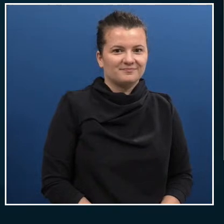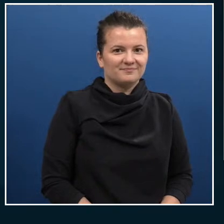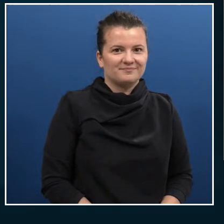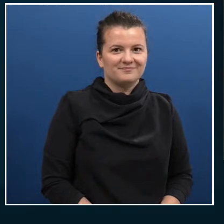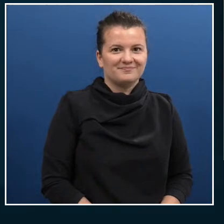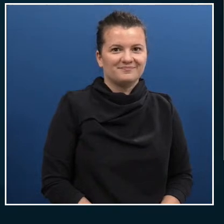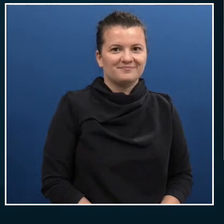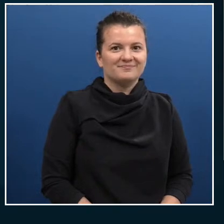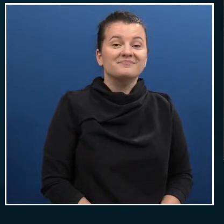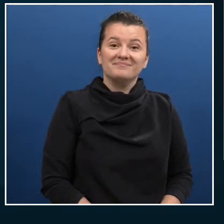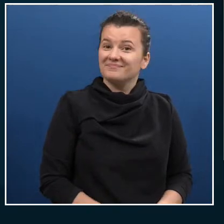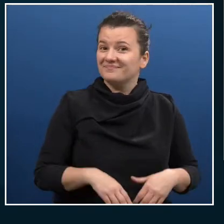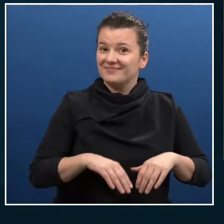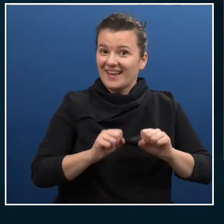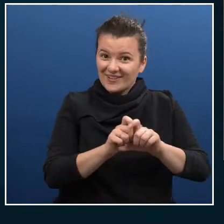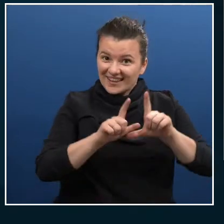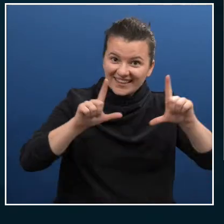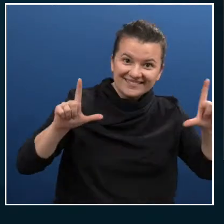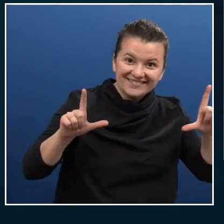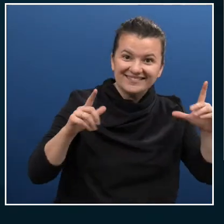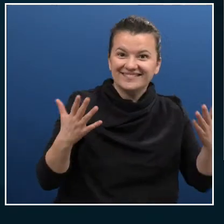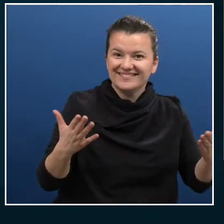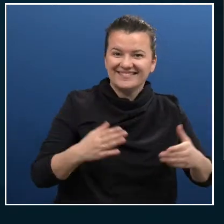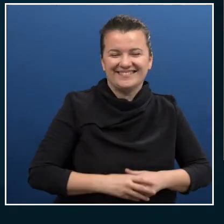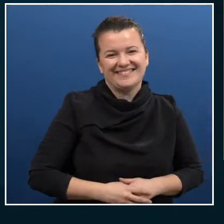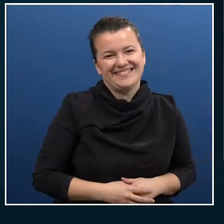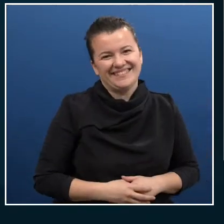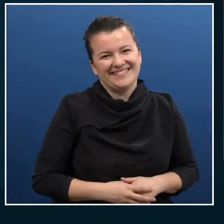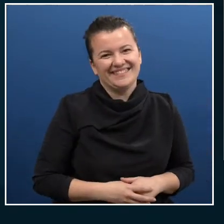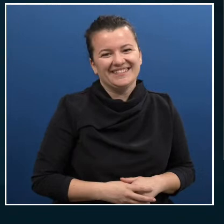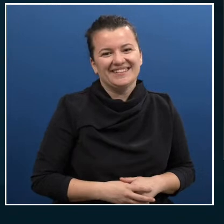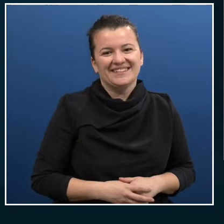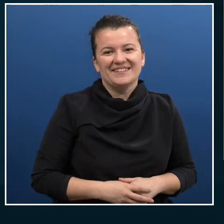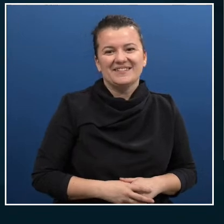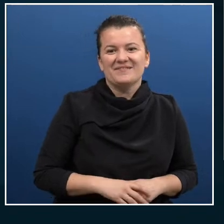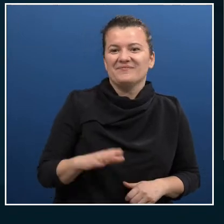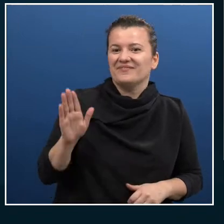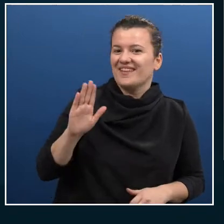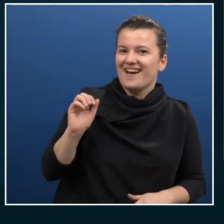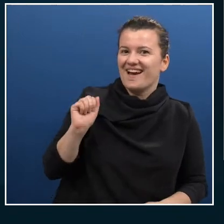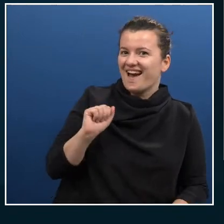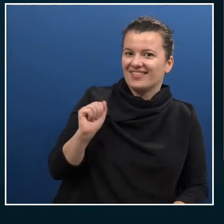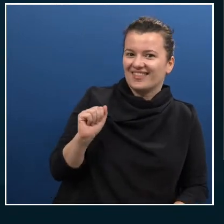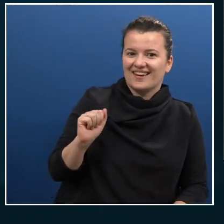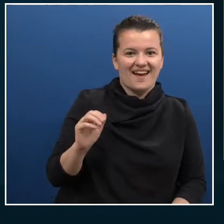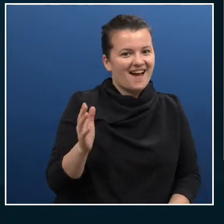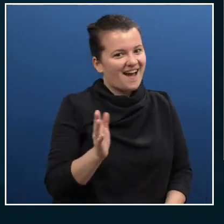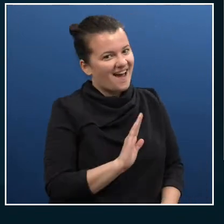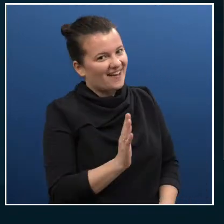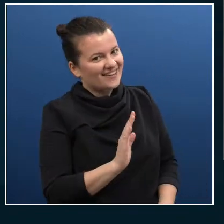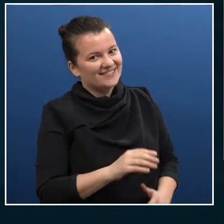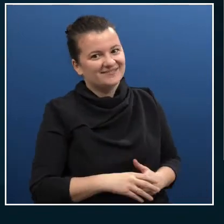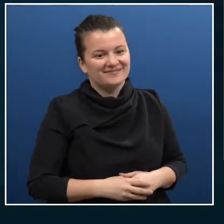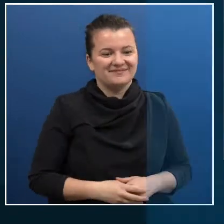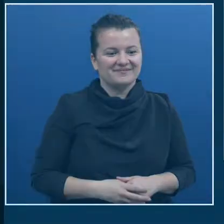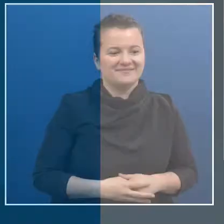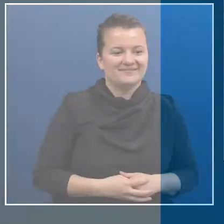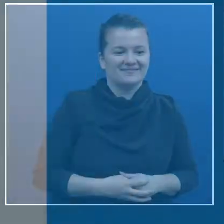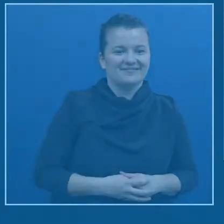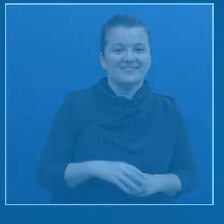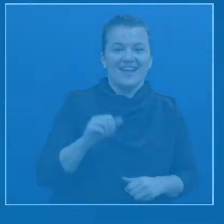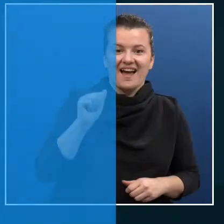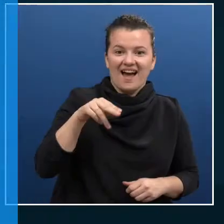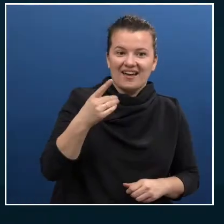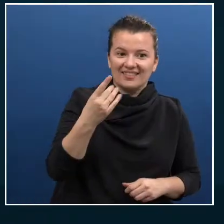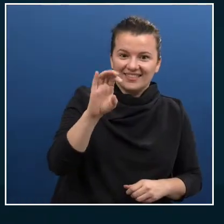Yeah, and we're back again. Hi, Andre. Hi. Welcome. Great to have you. Yeah, Welcome. We Very good